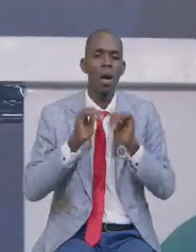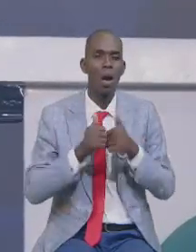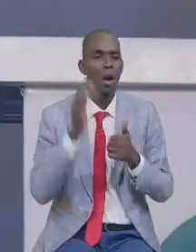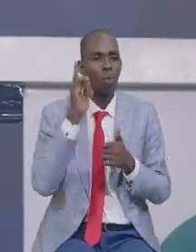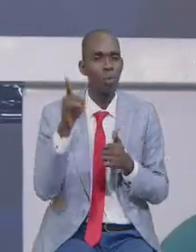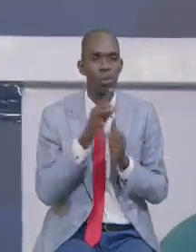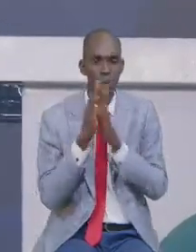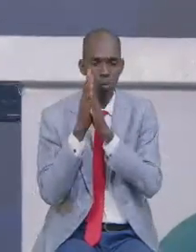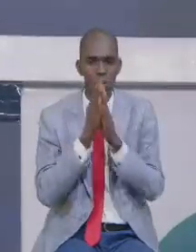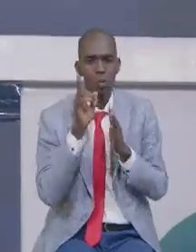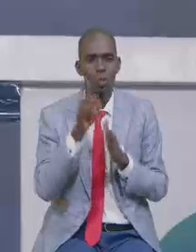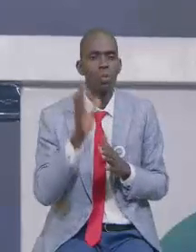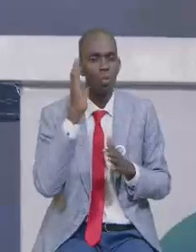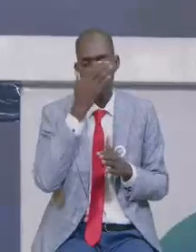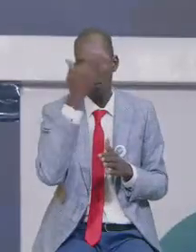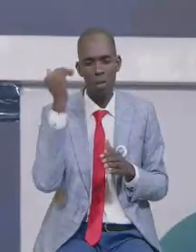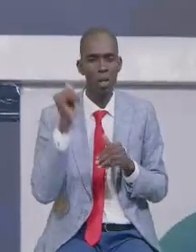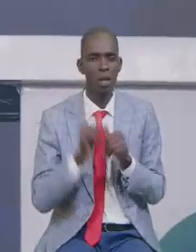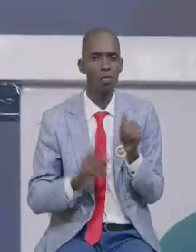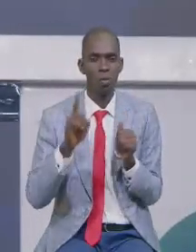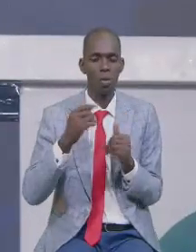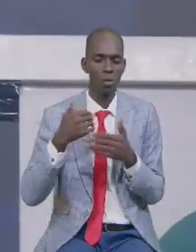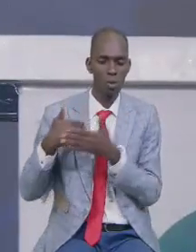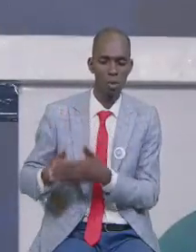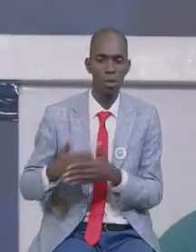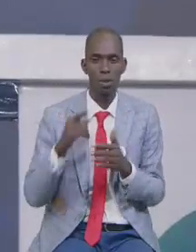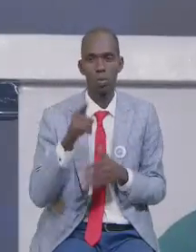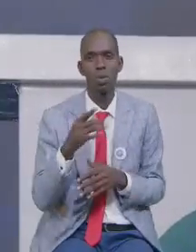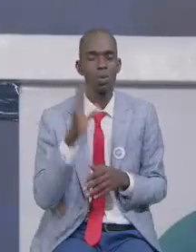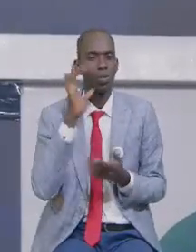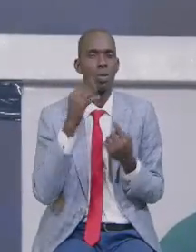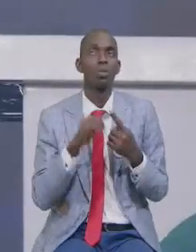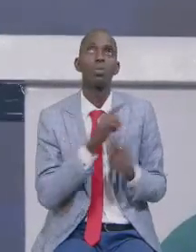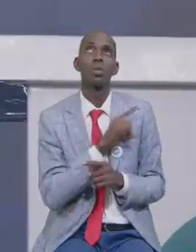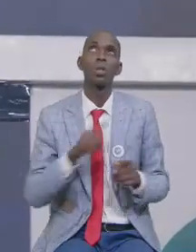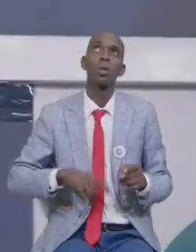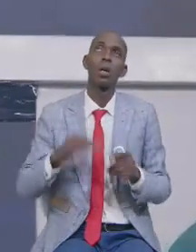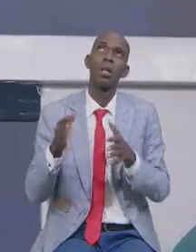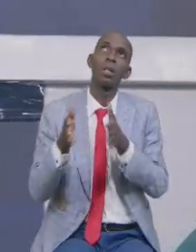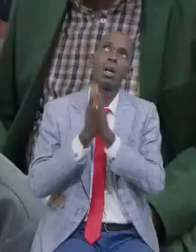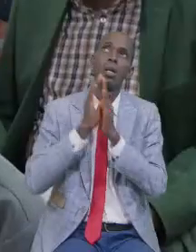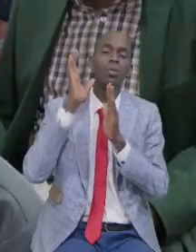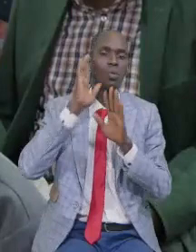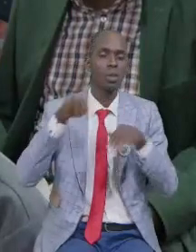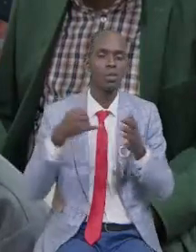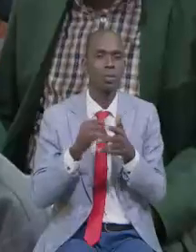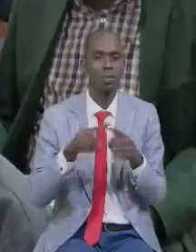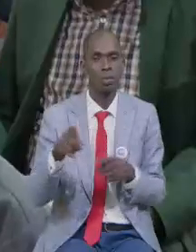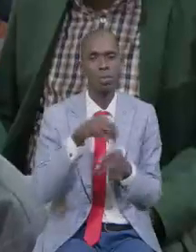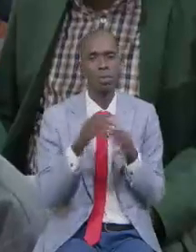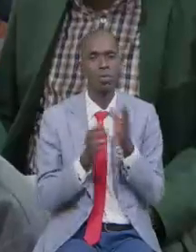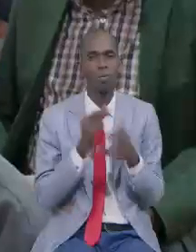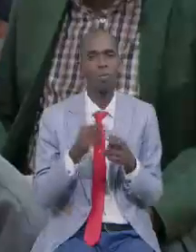forget everyone around you and you'll come to the Lord. You will ask, it will be given to you. You